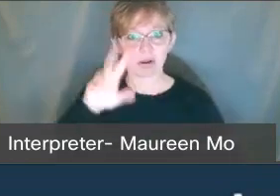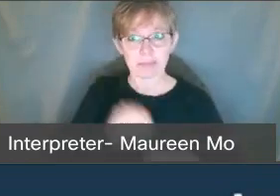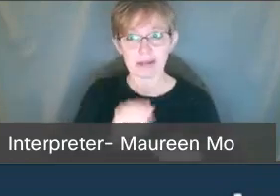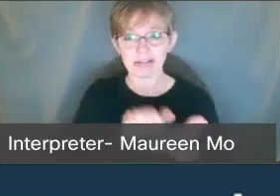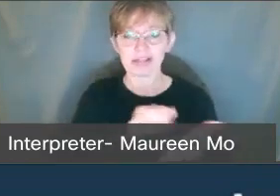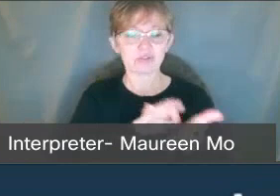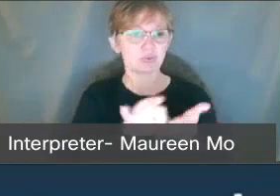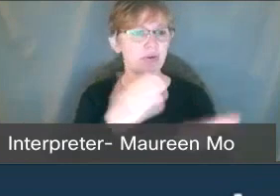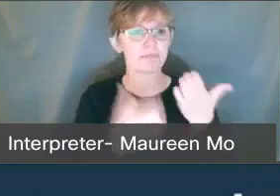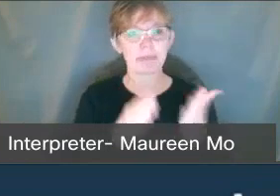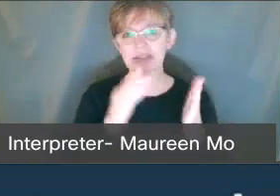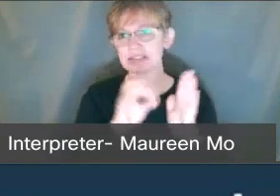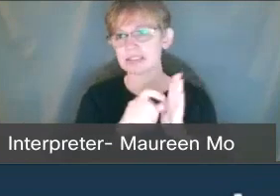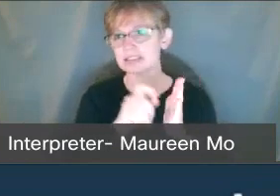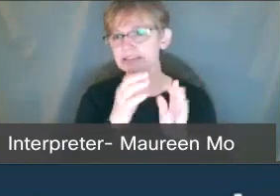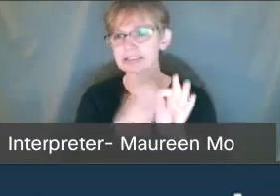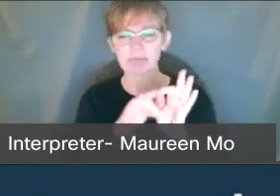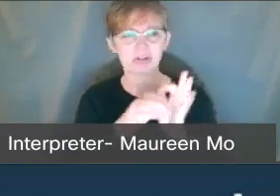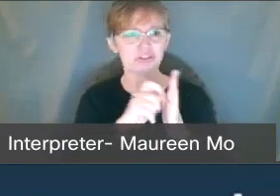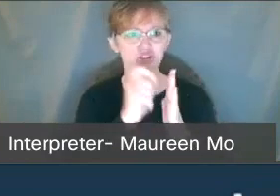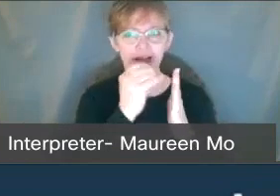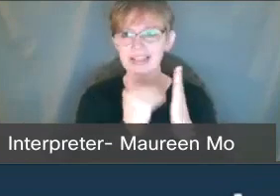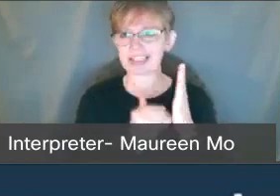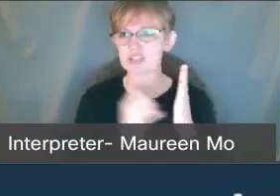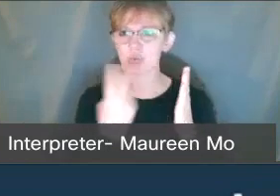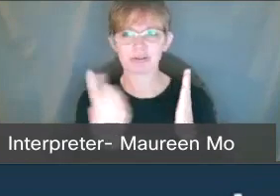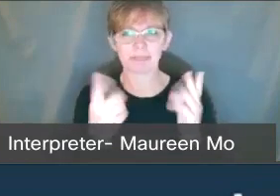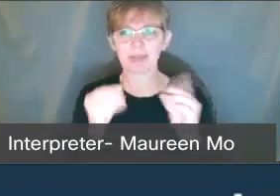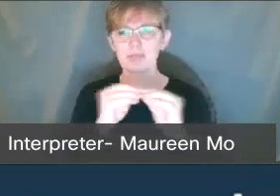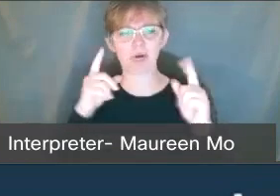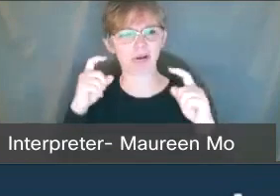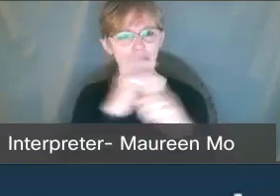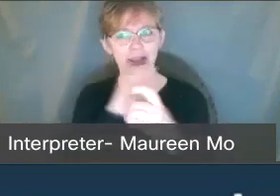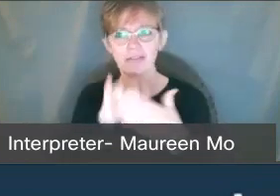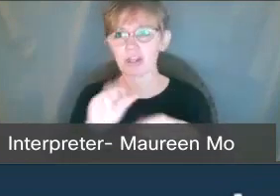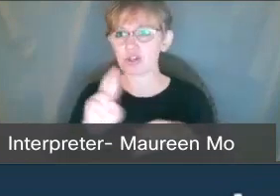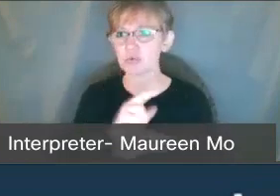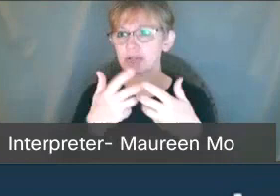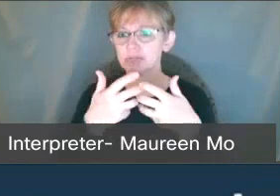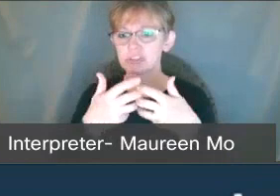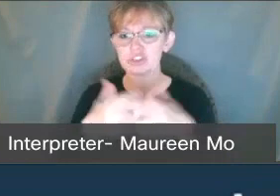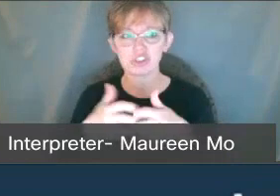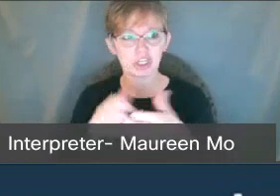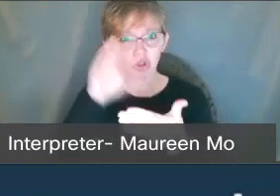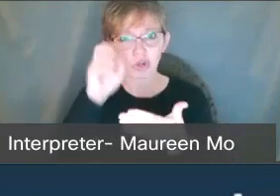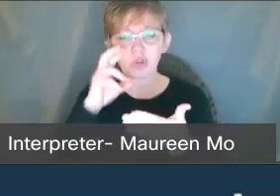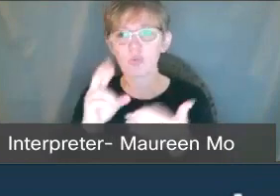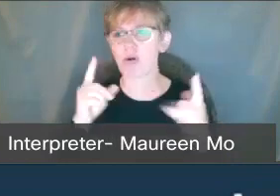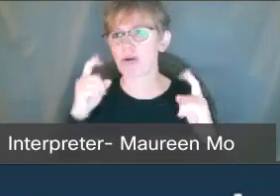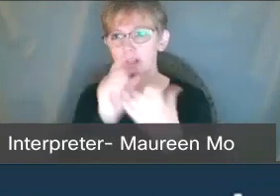checklist approach all the way up to something very fancy and complicated that uses, say, machine learning or complicated